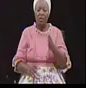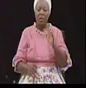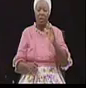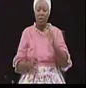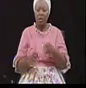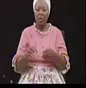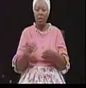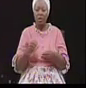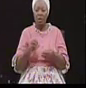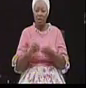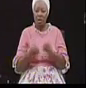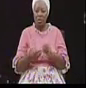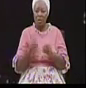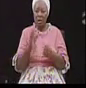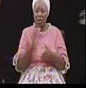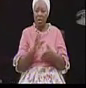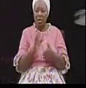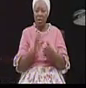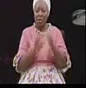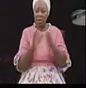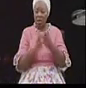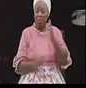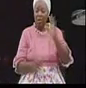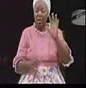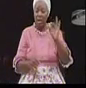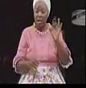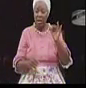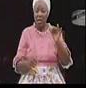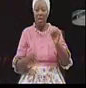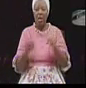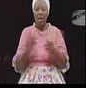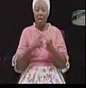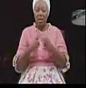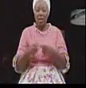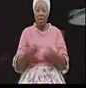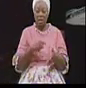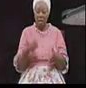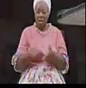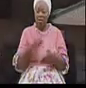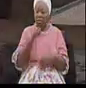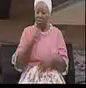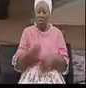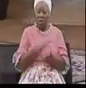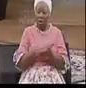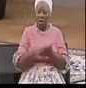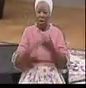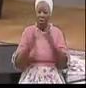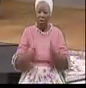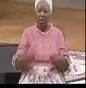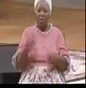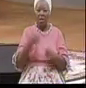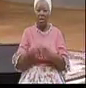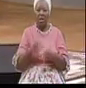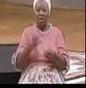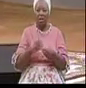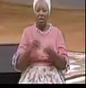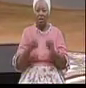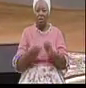29, of Numbers 19, and this unclean person in Numbers